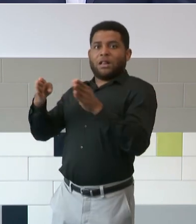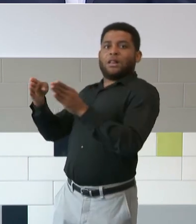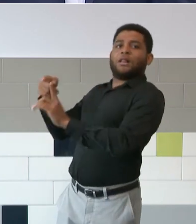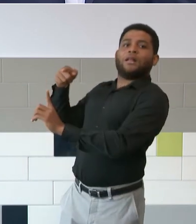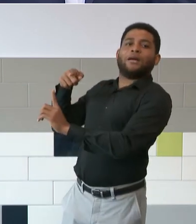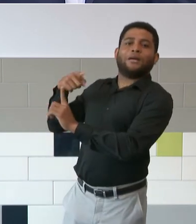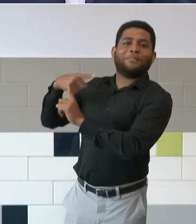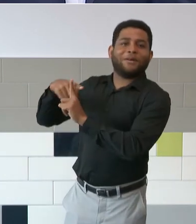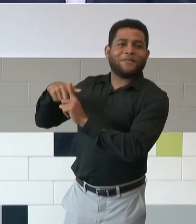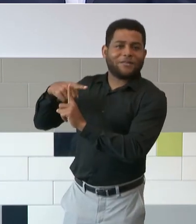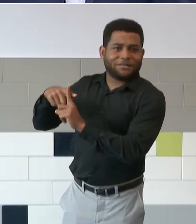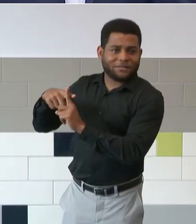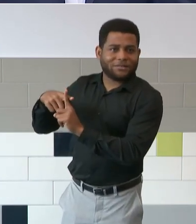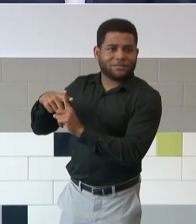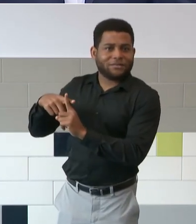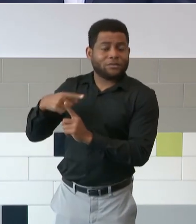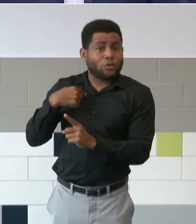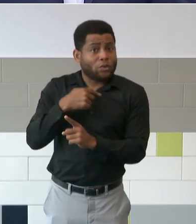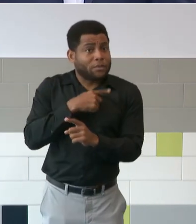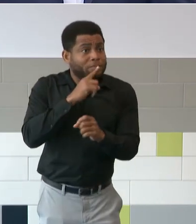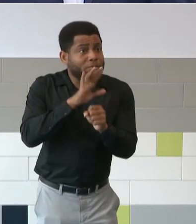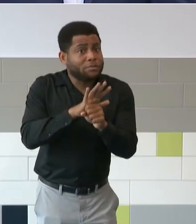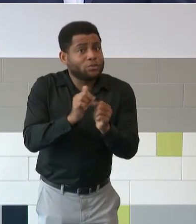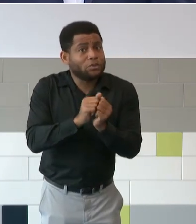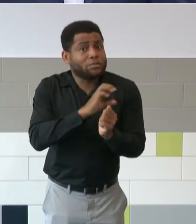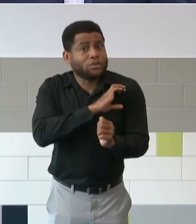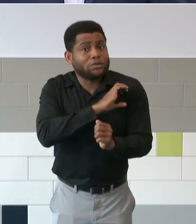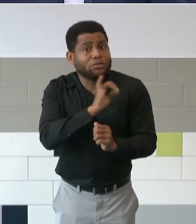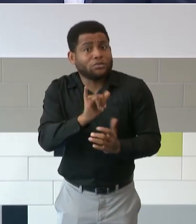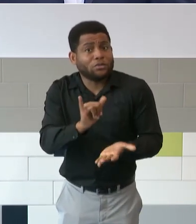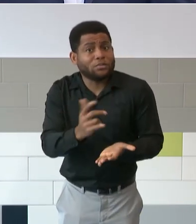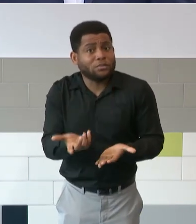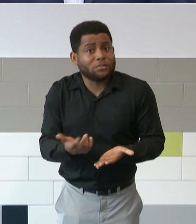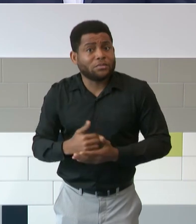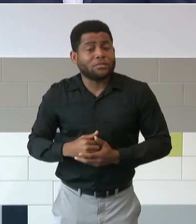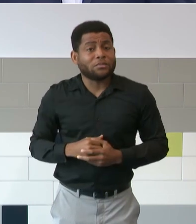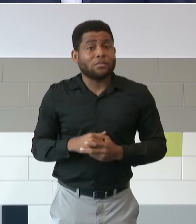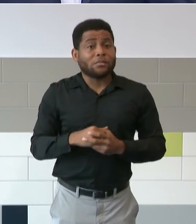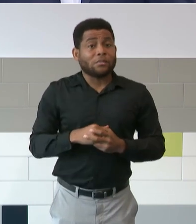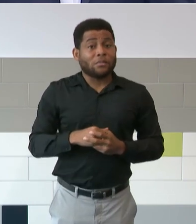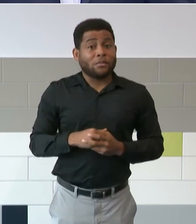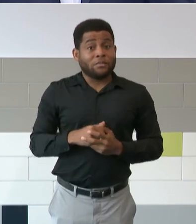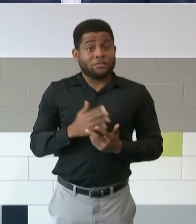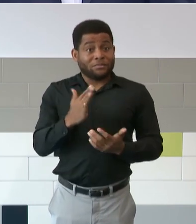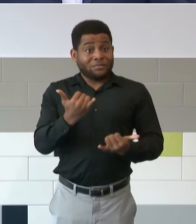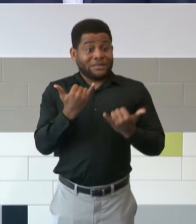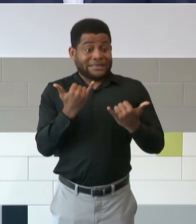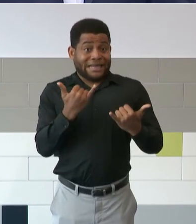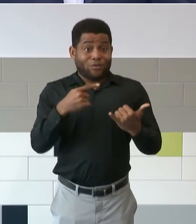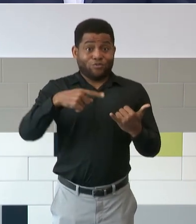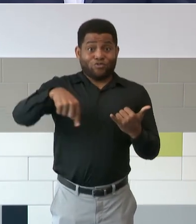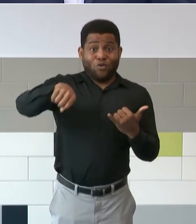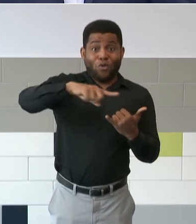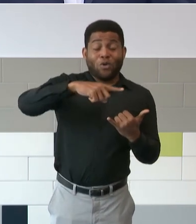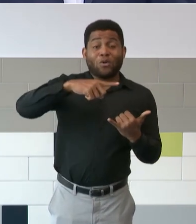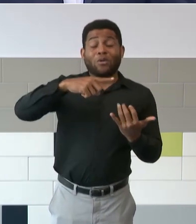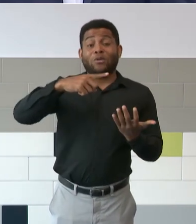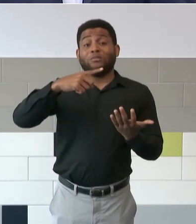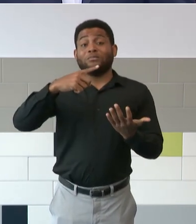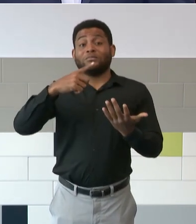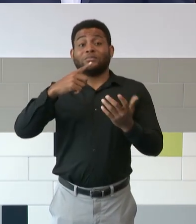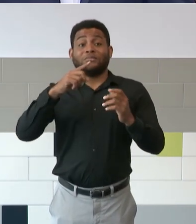very committed to. This also puts those very effective strategies at